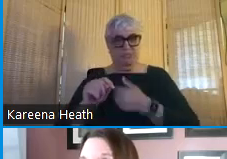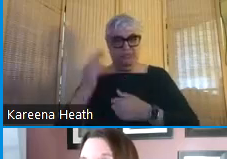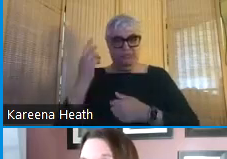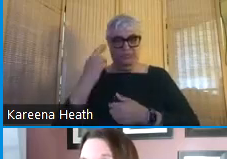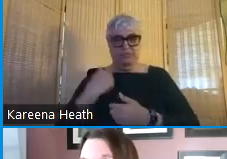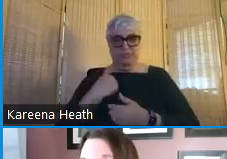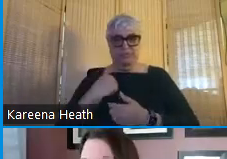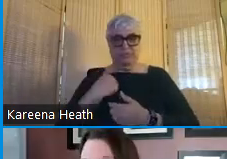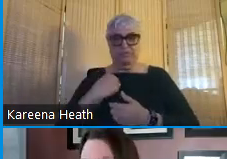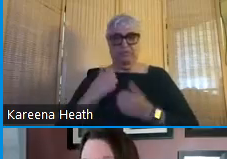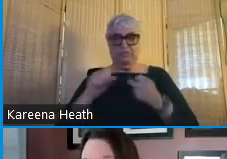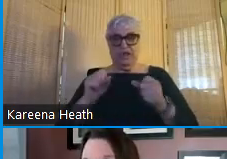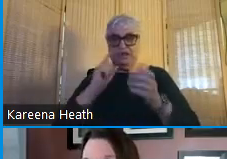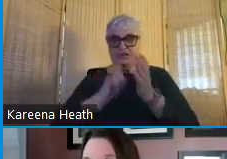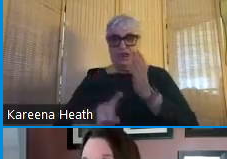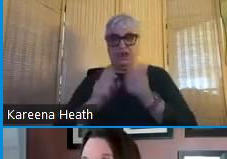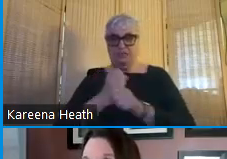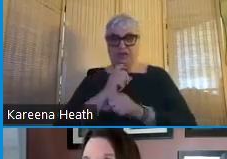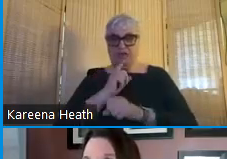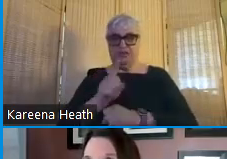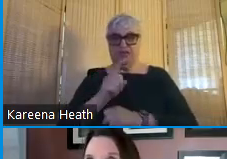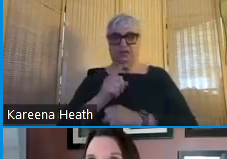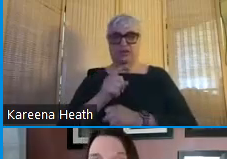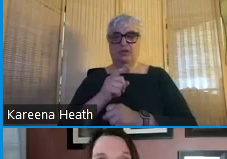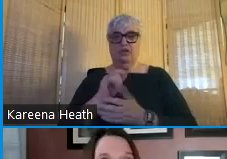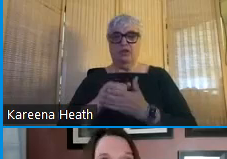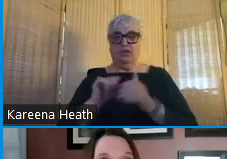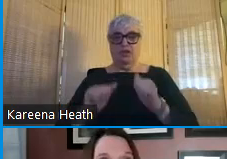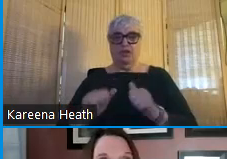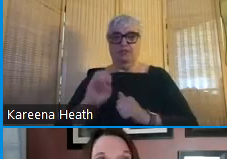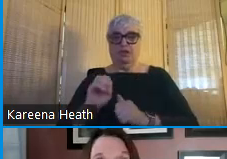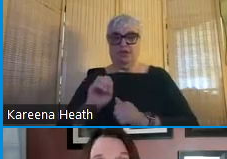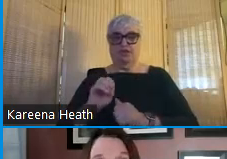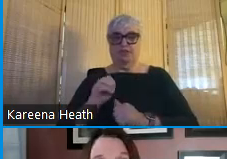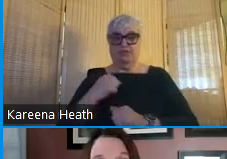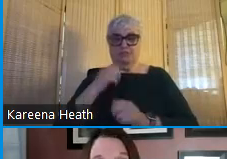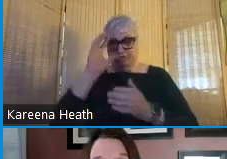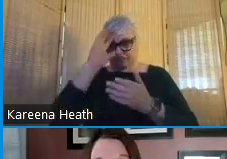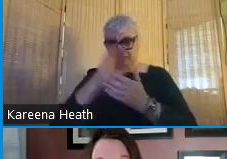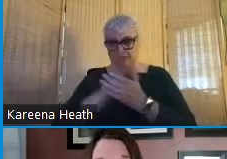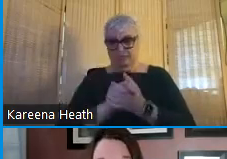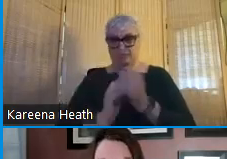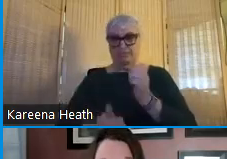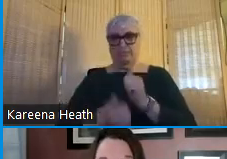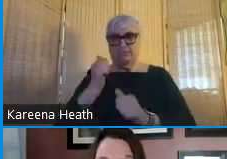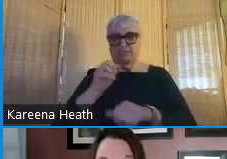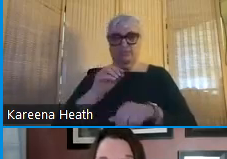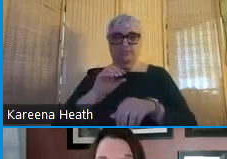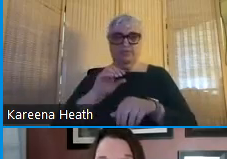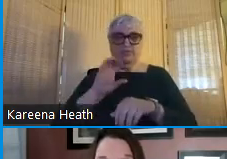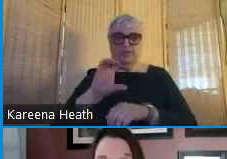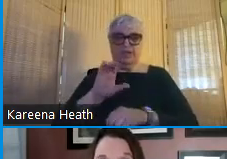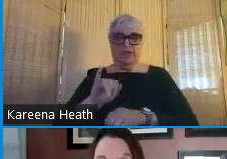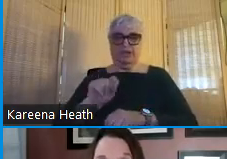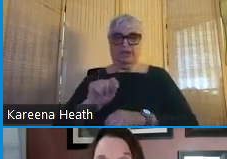always refresh my memory on that is to see, what that could be. And so I believe the majority of the counselors in training that I